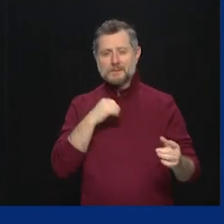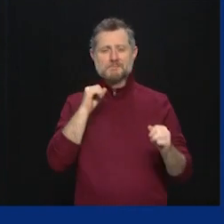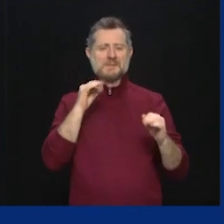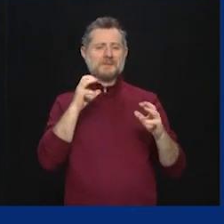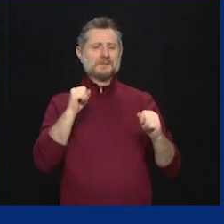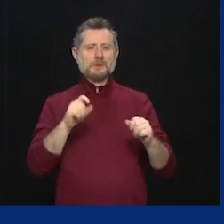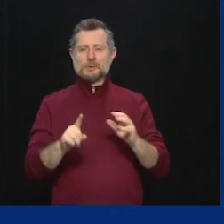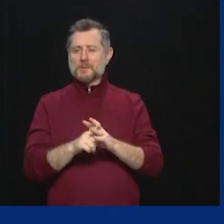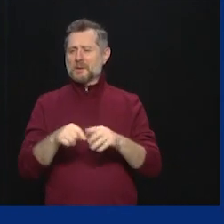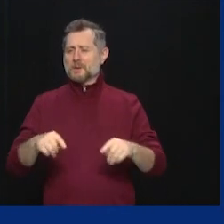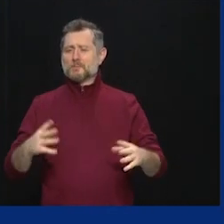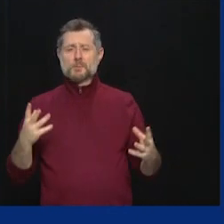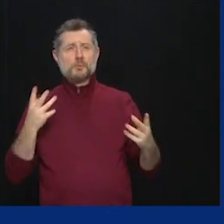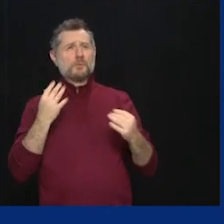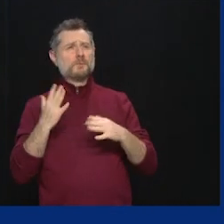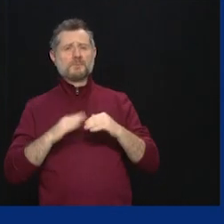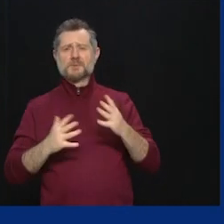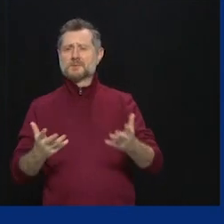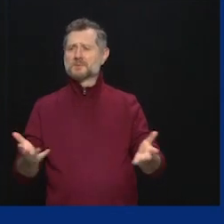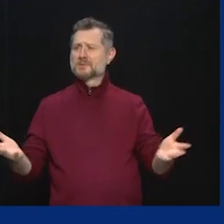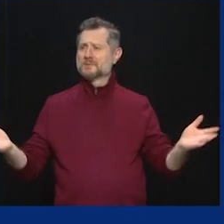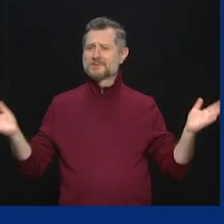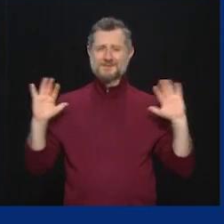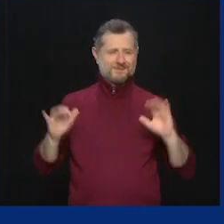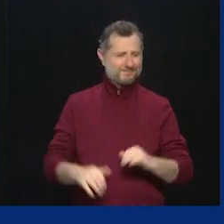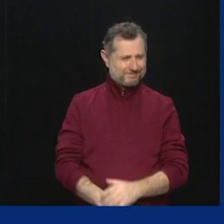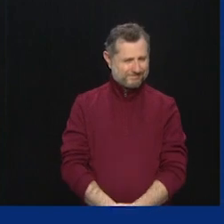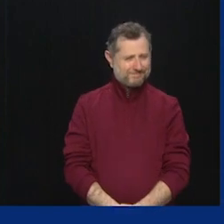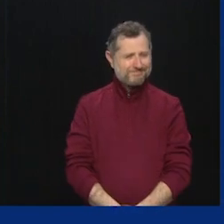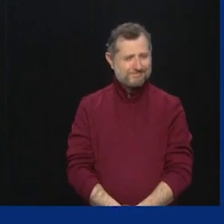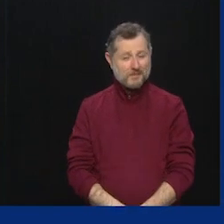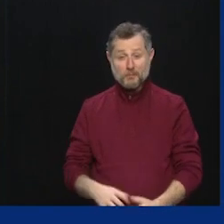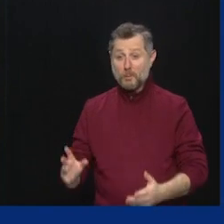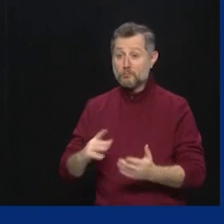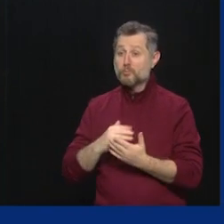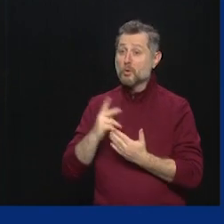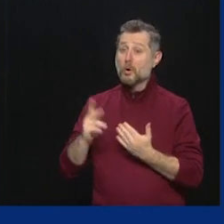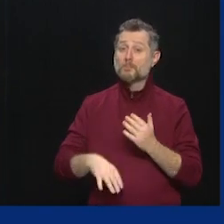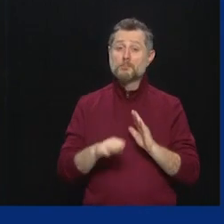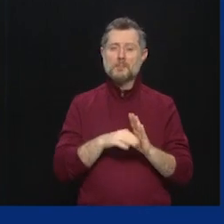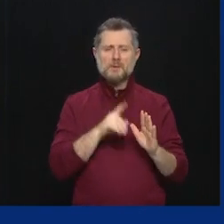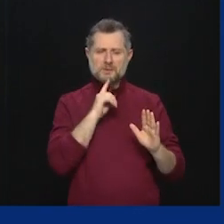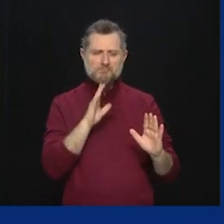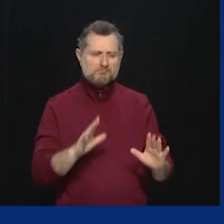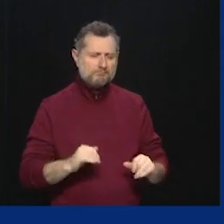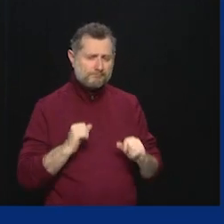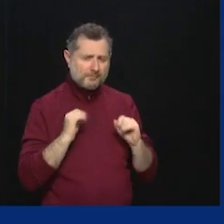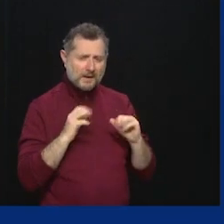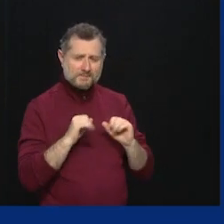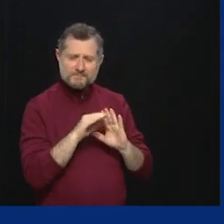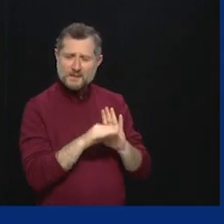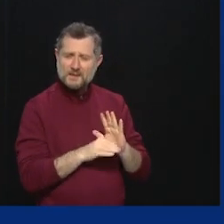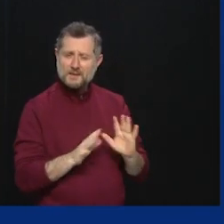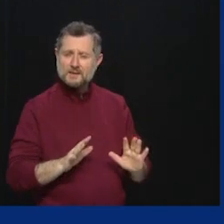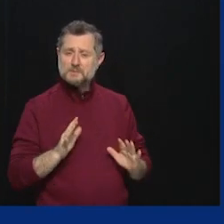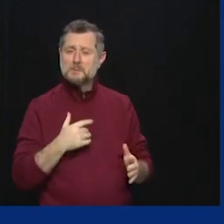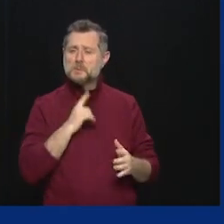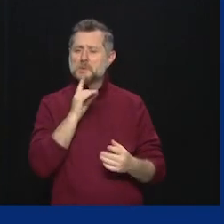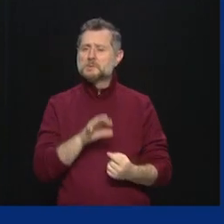facility. We got a great program, but as always, there's some other special guests who we would like to